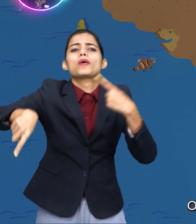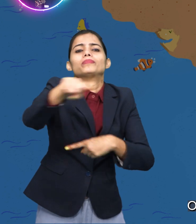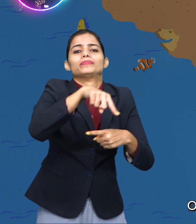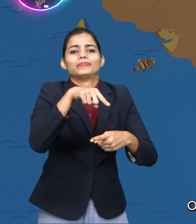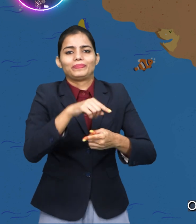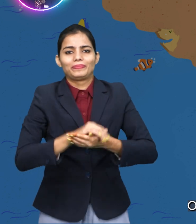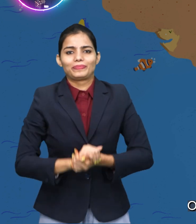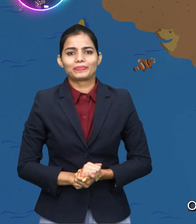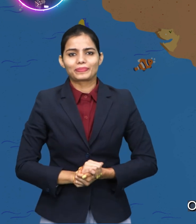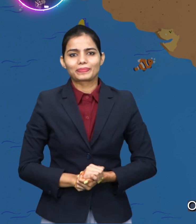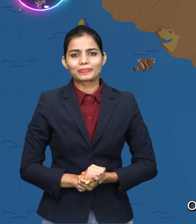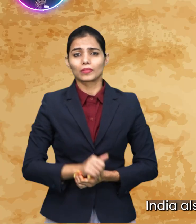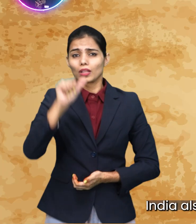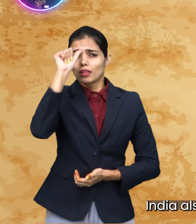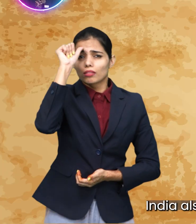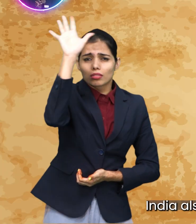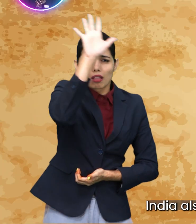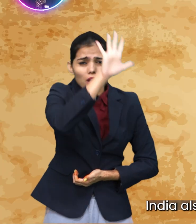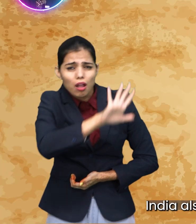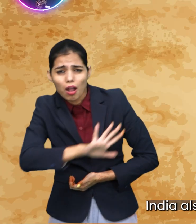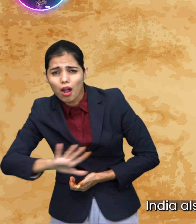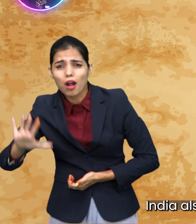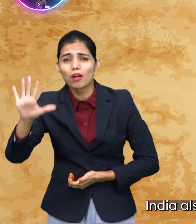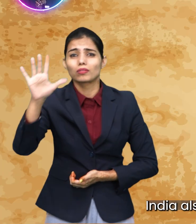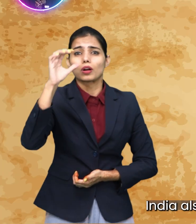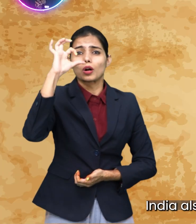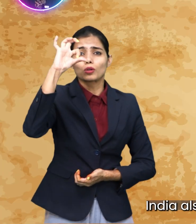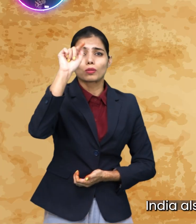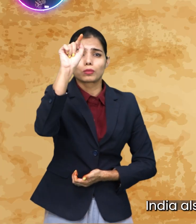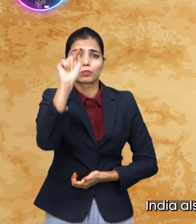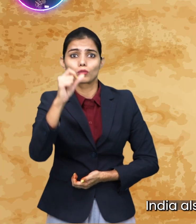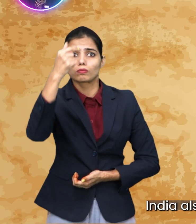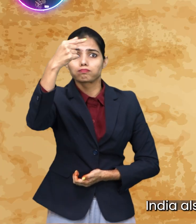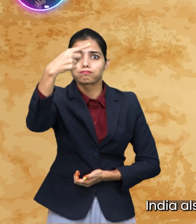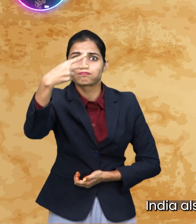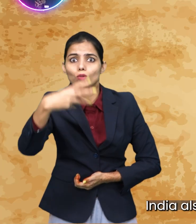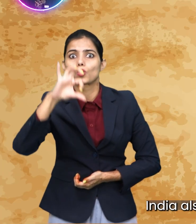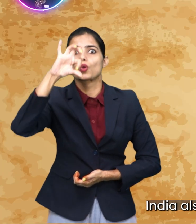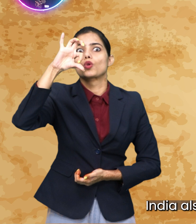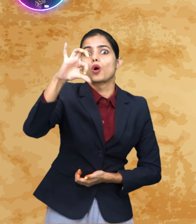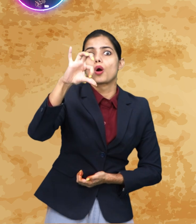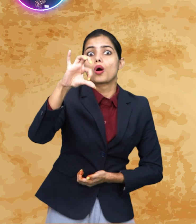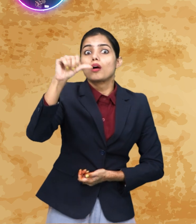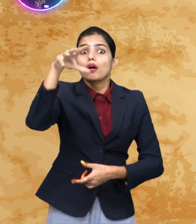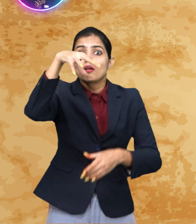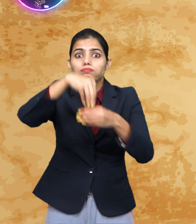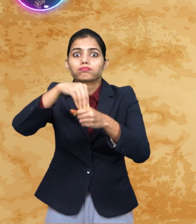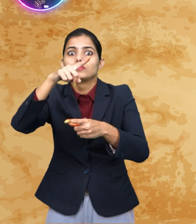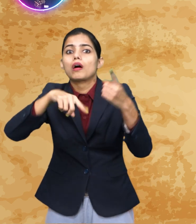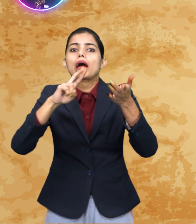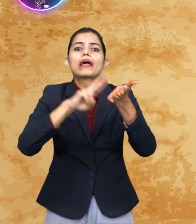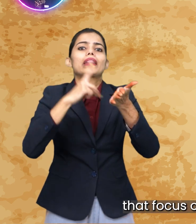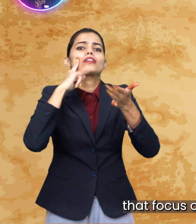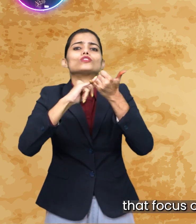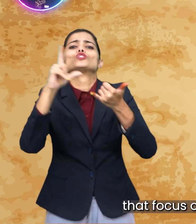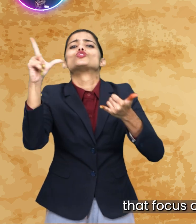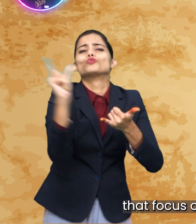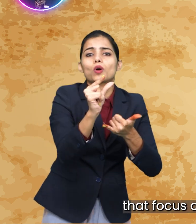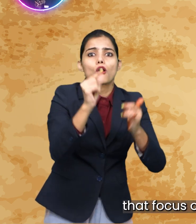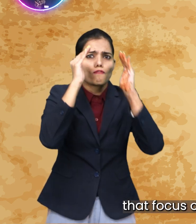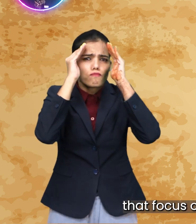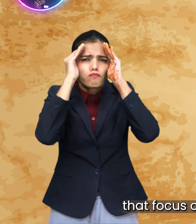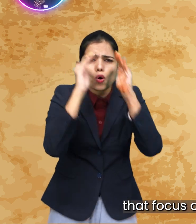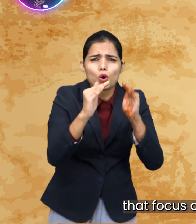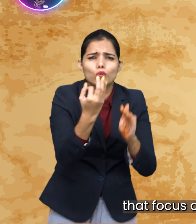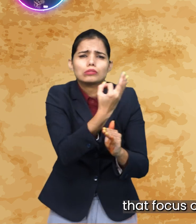OBCs, and minorities. India also has 9 national institutes, NIS, that focus